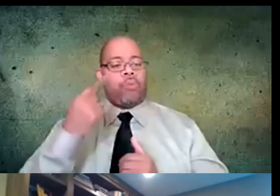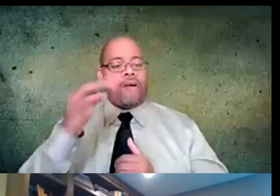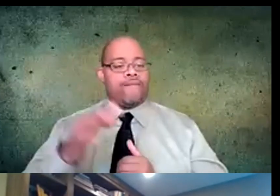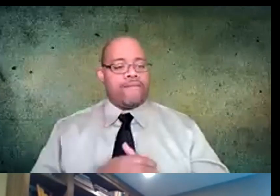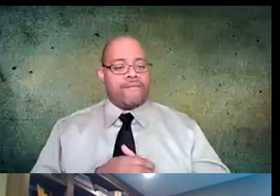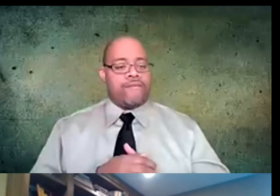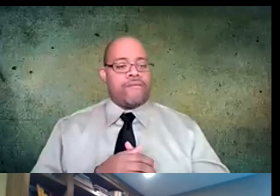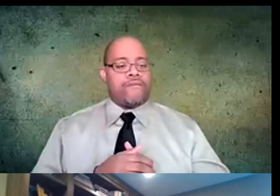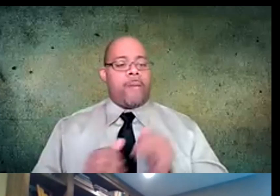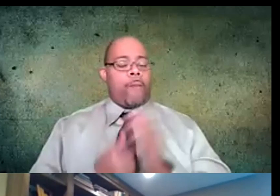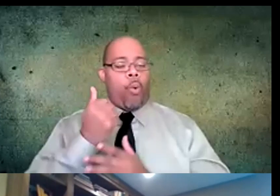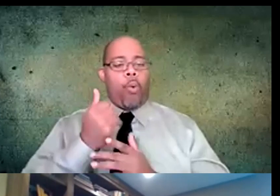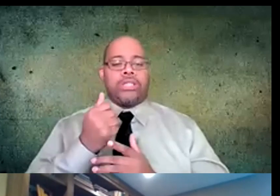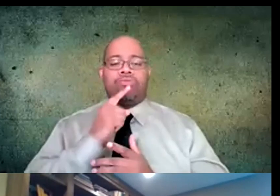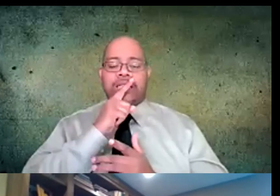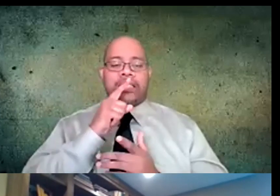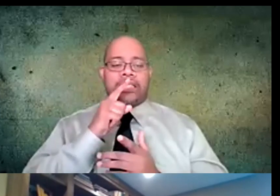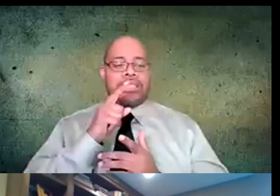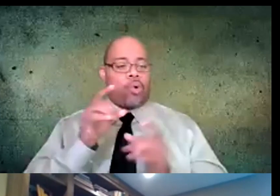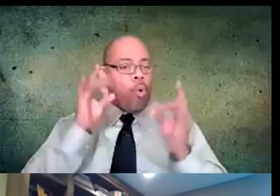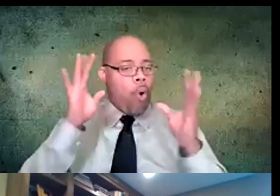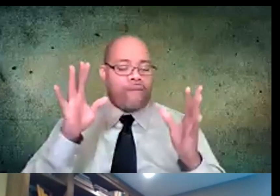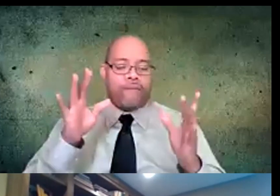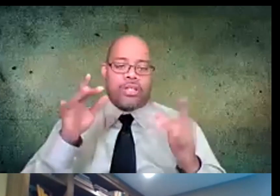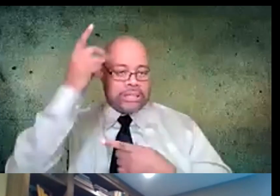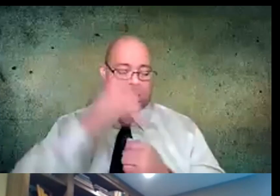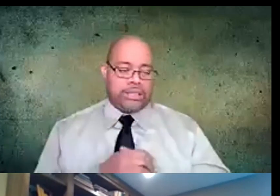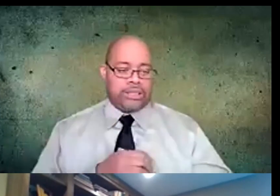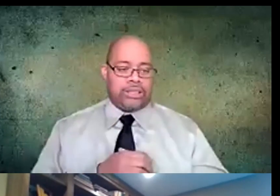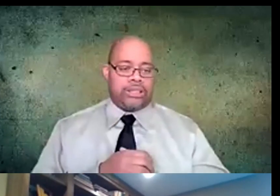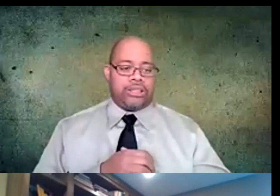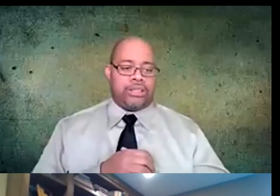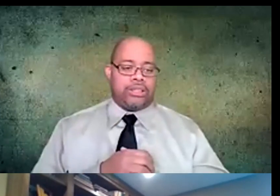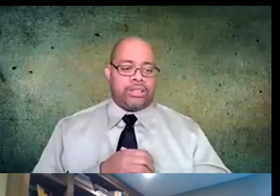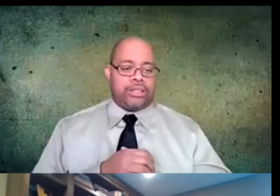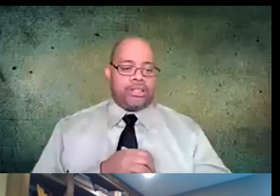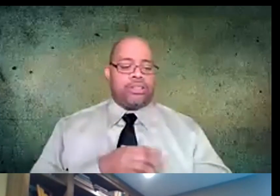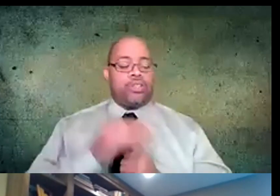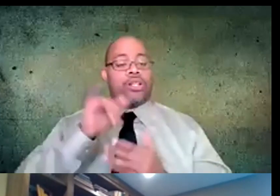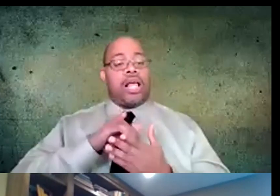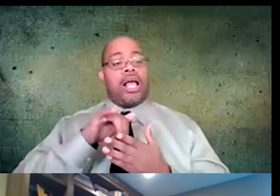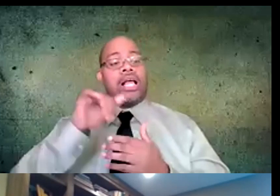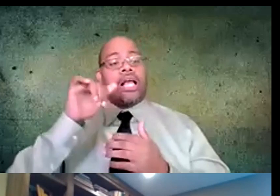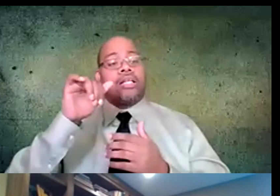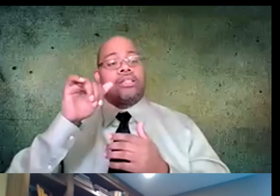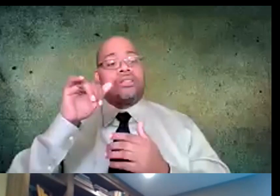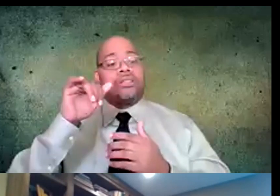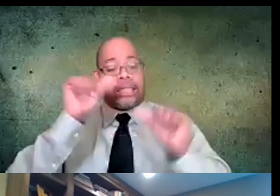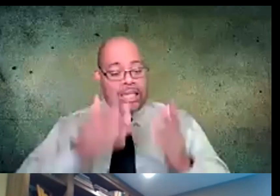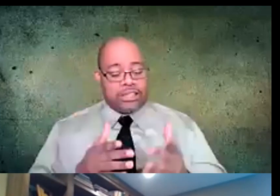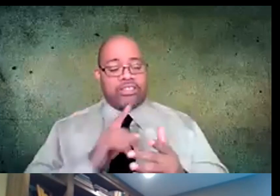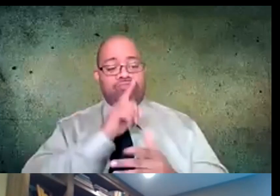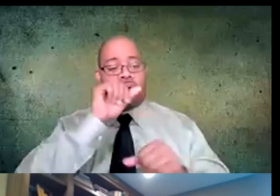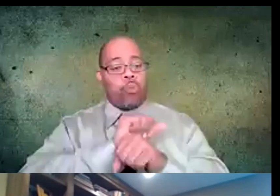most deadly, awful diseases. So for us, the scientists, they are essentially working